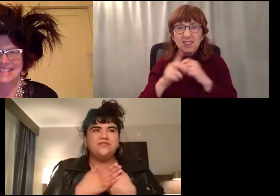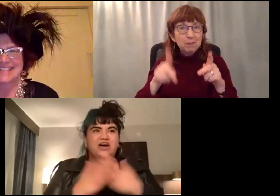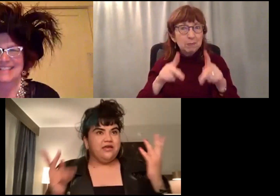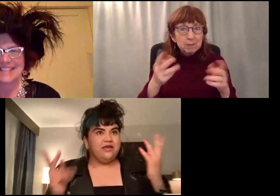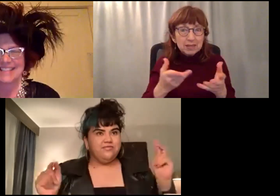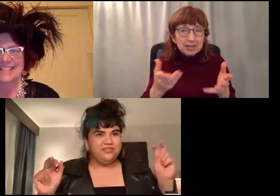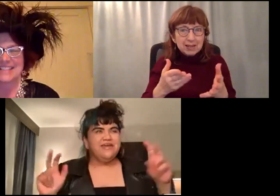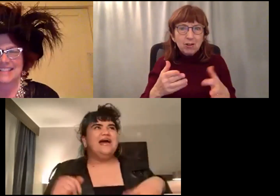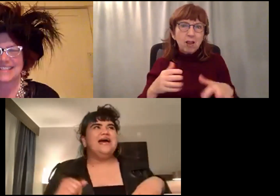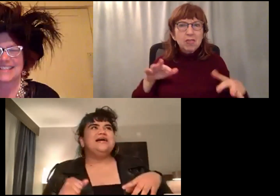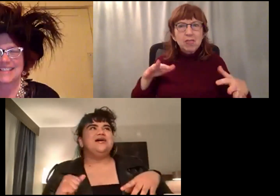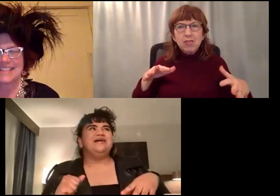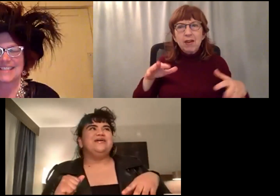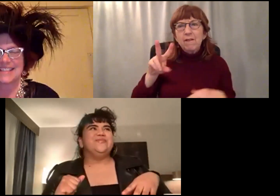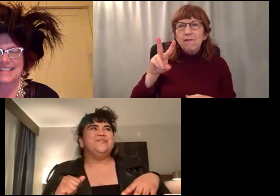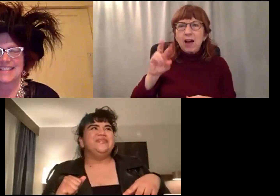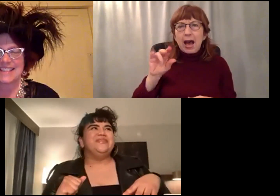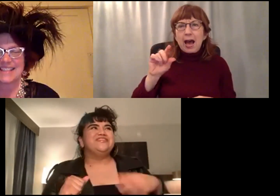the vibes.